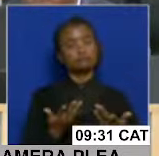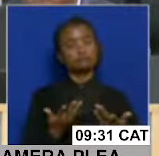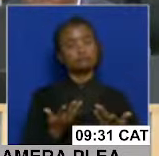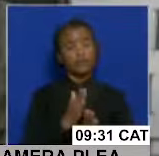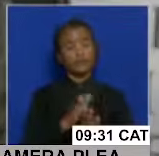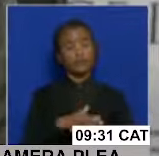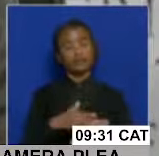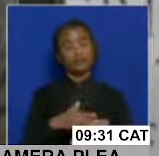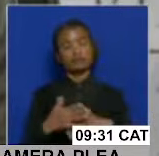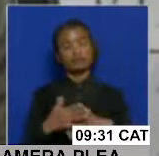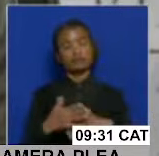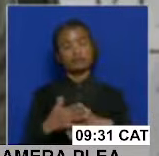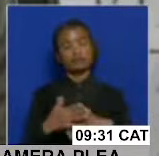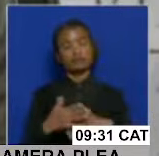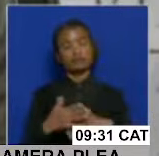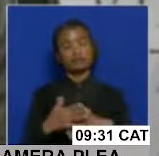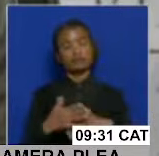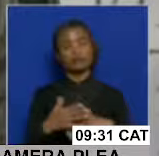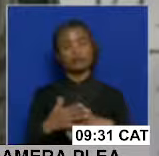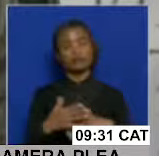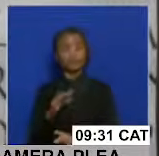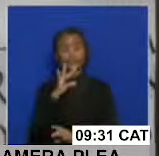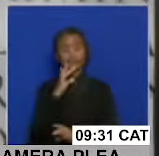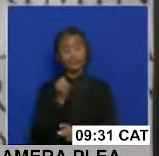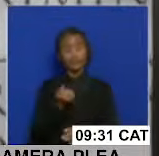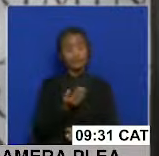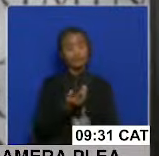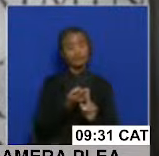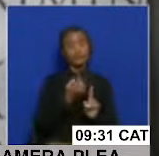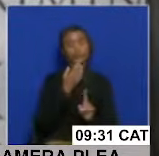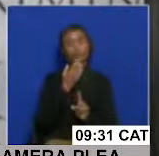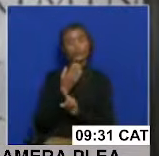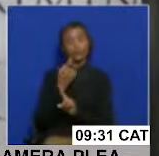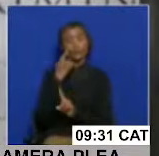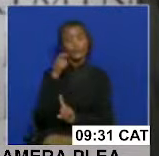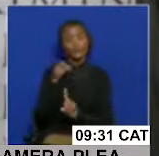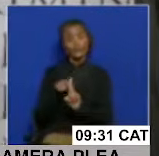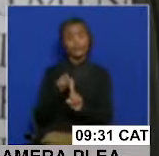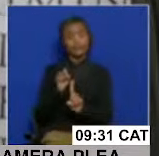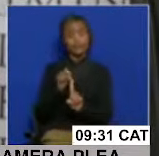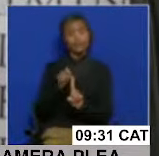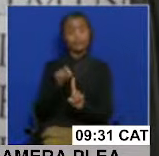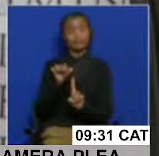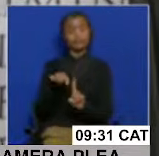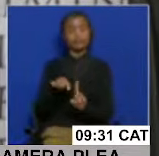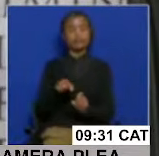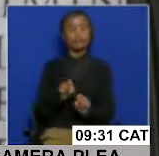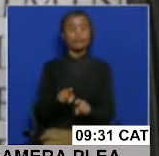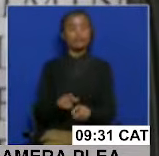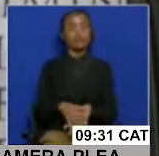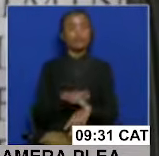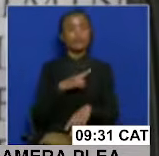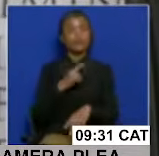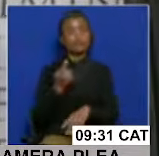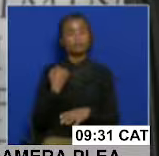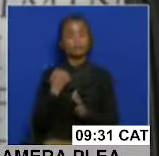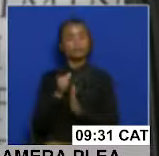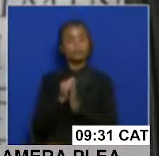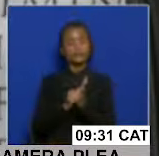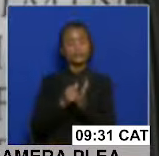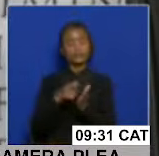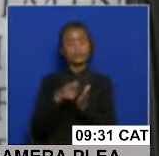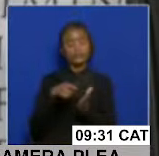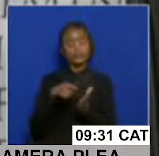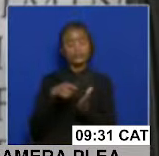herself. And this is after she had tendered a signed statement to the evidence leaders, and